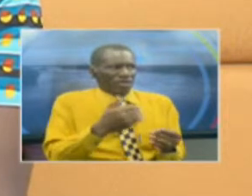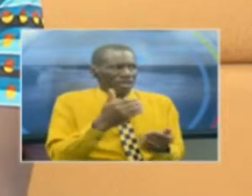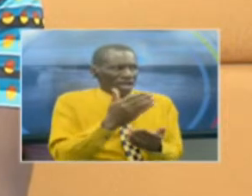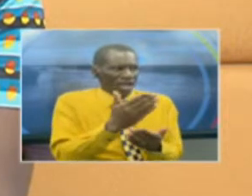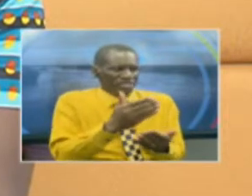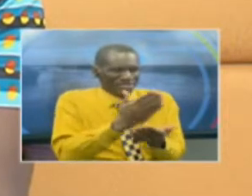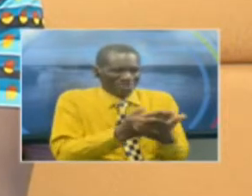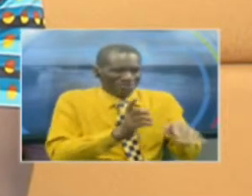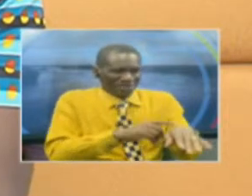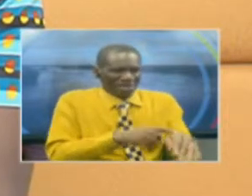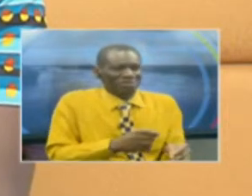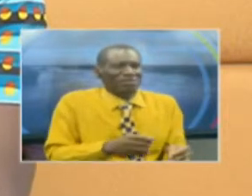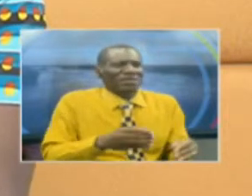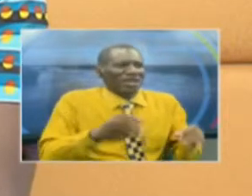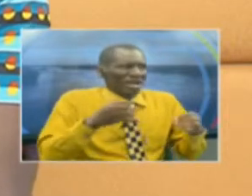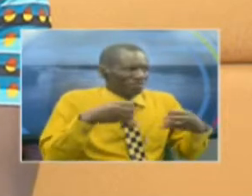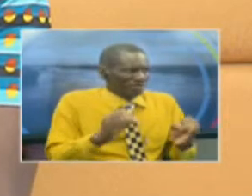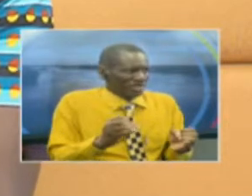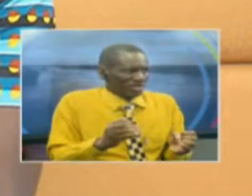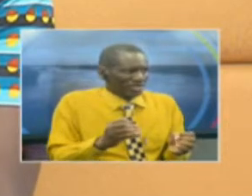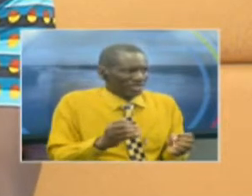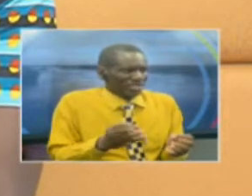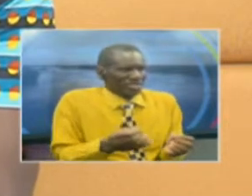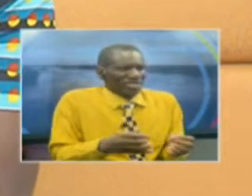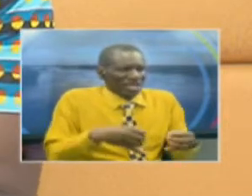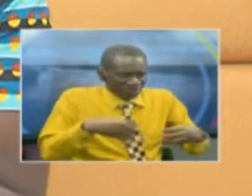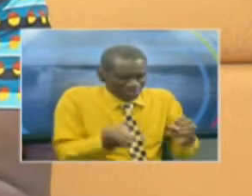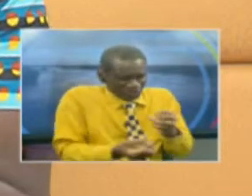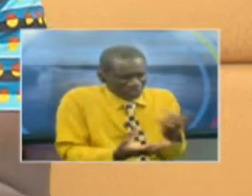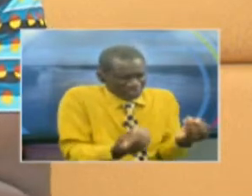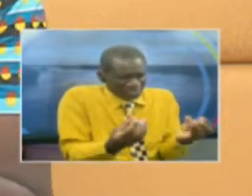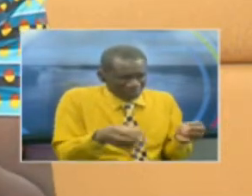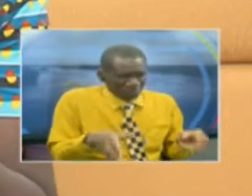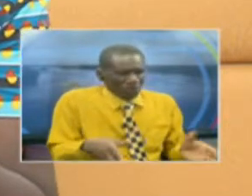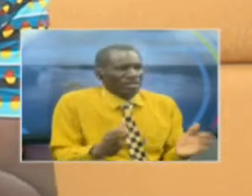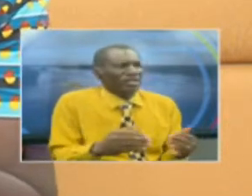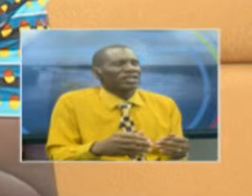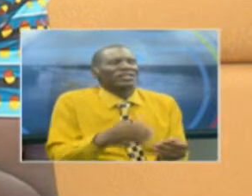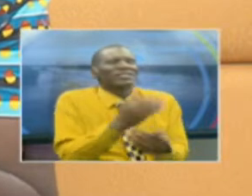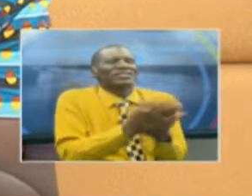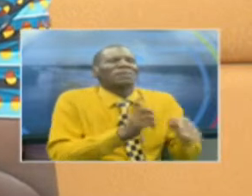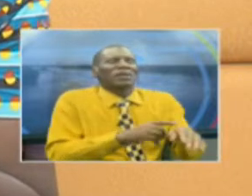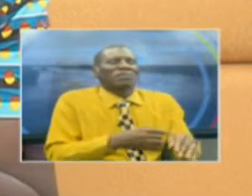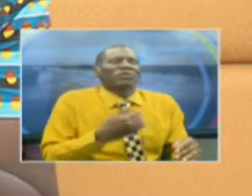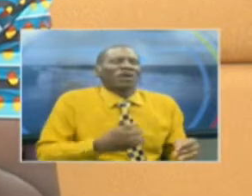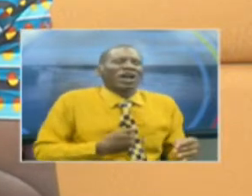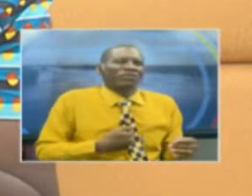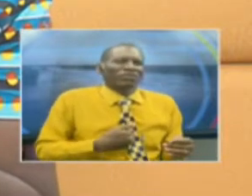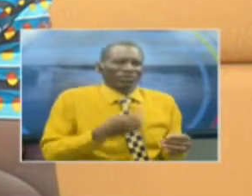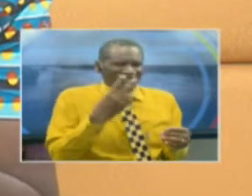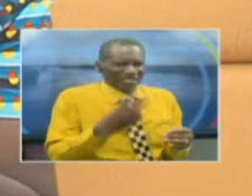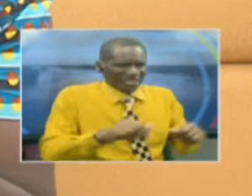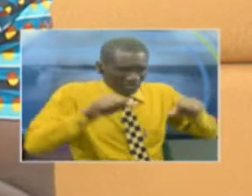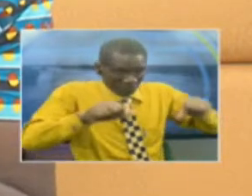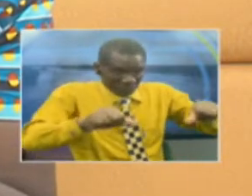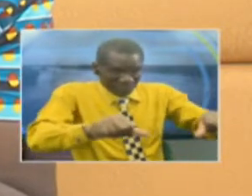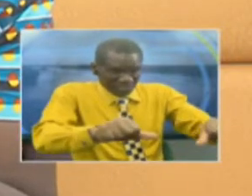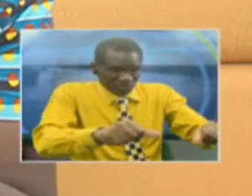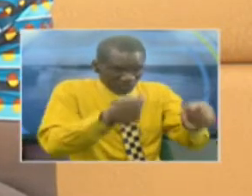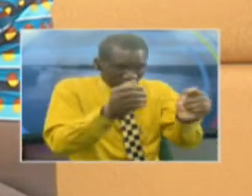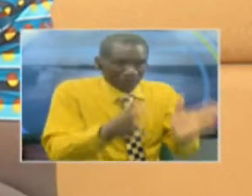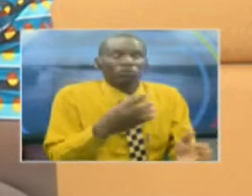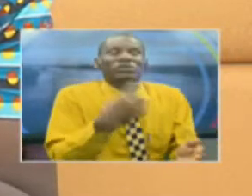time. I'm trying to put it in the simplest way possible. Yes. You have to look at their consistency